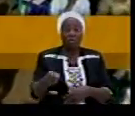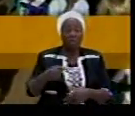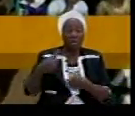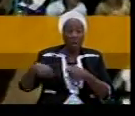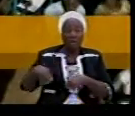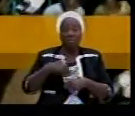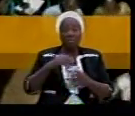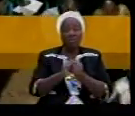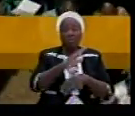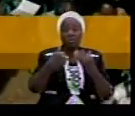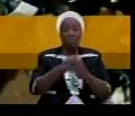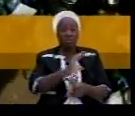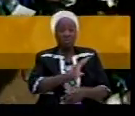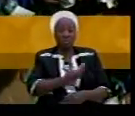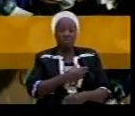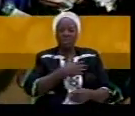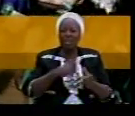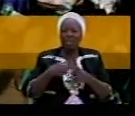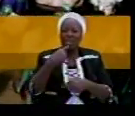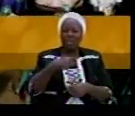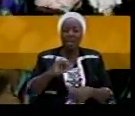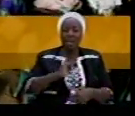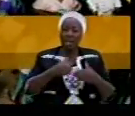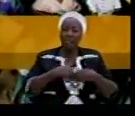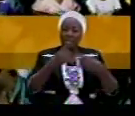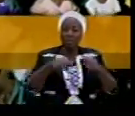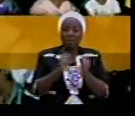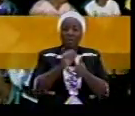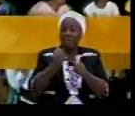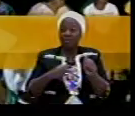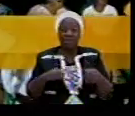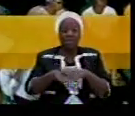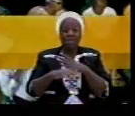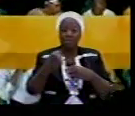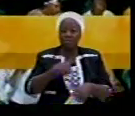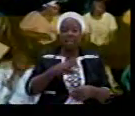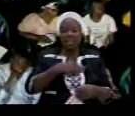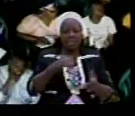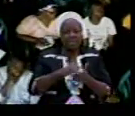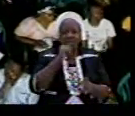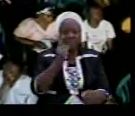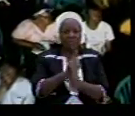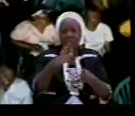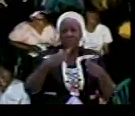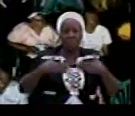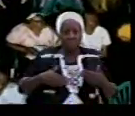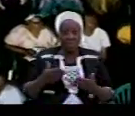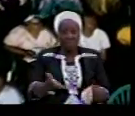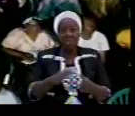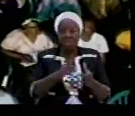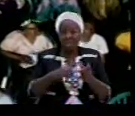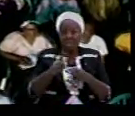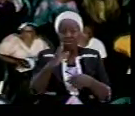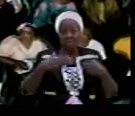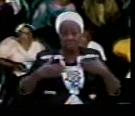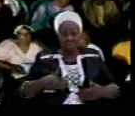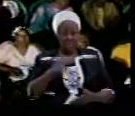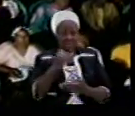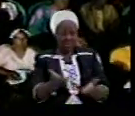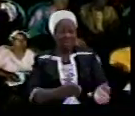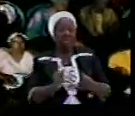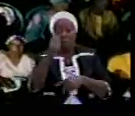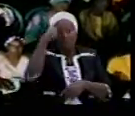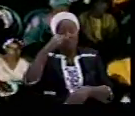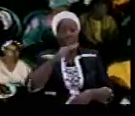come. And you don't leave anything behind. It's not just your body there. Your body is here. Your mind is